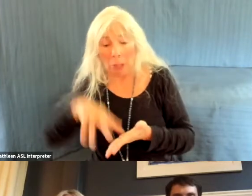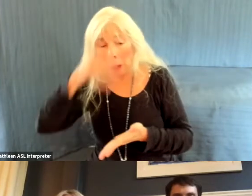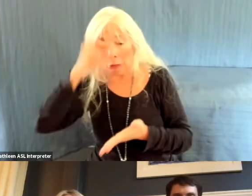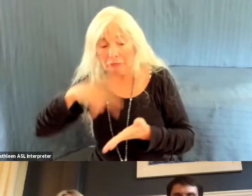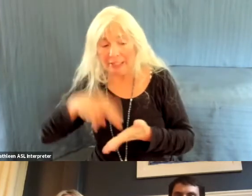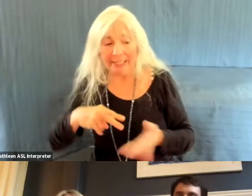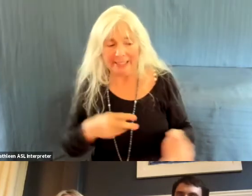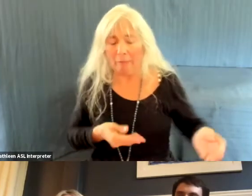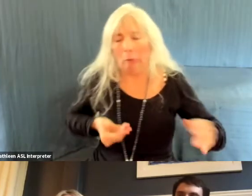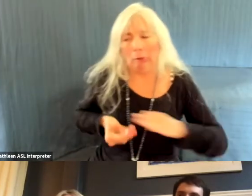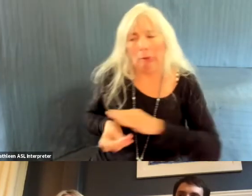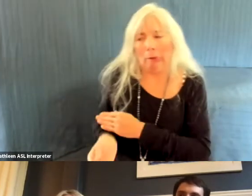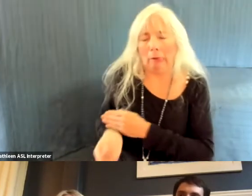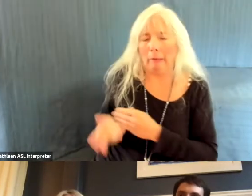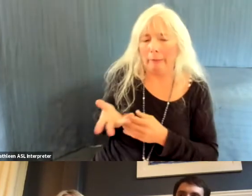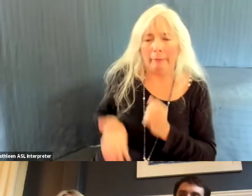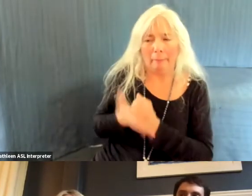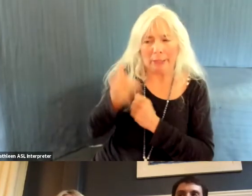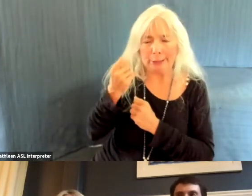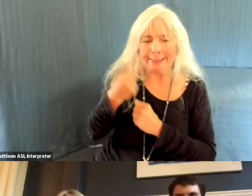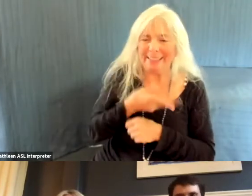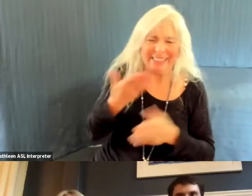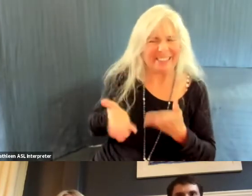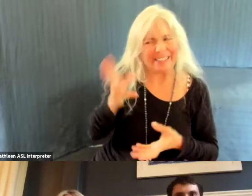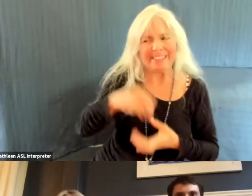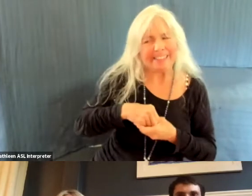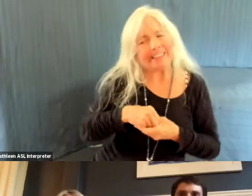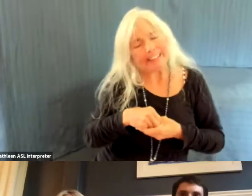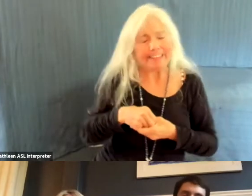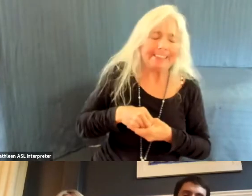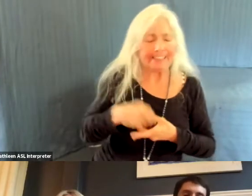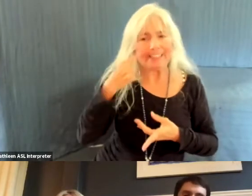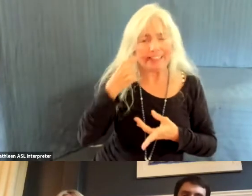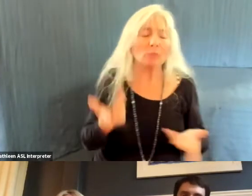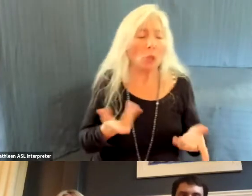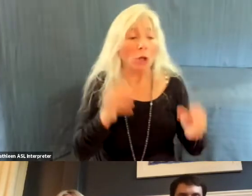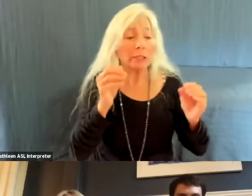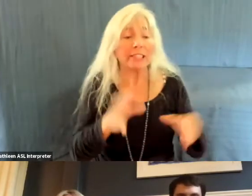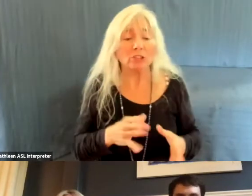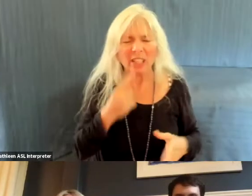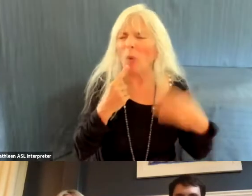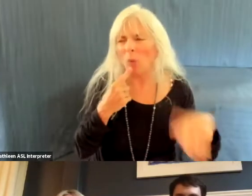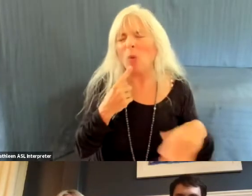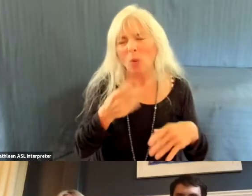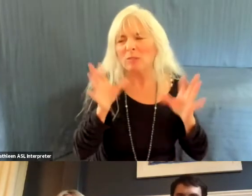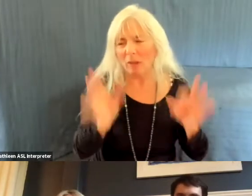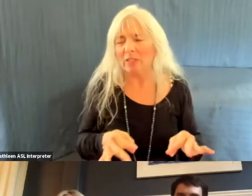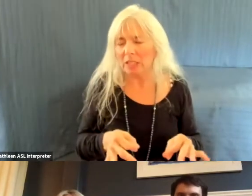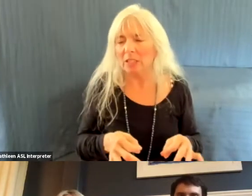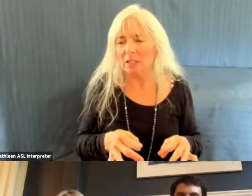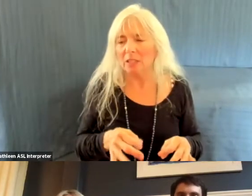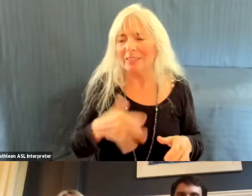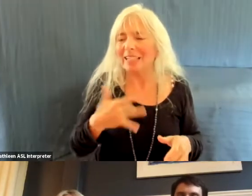us hints about it. But she was sort of thinking, she was more on the lines that he definitely has sensory processing